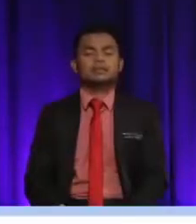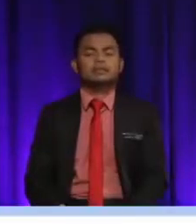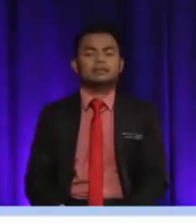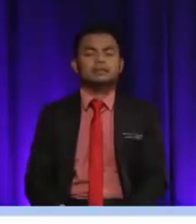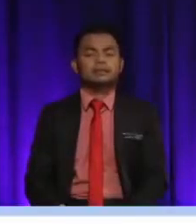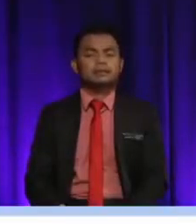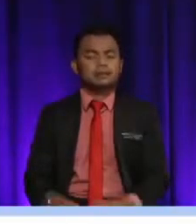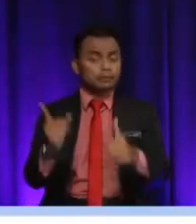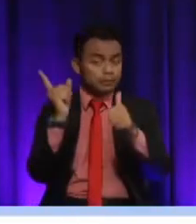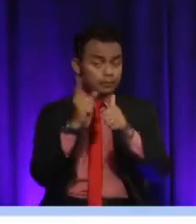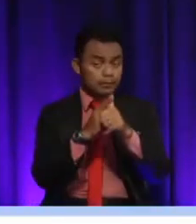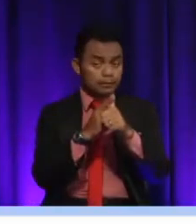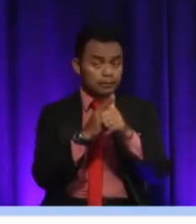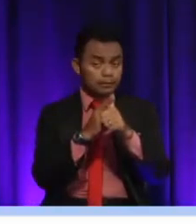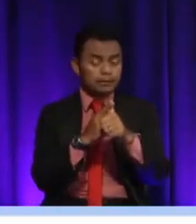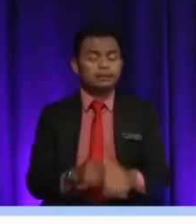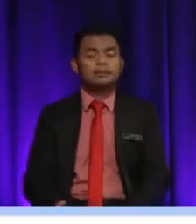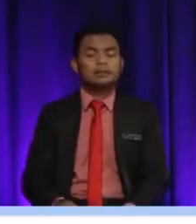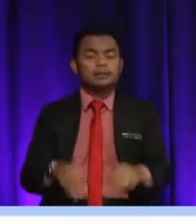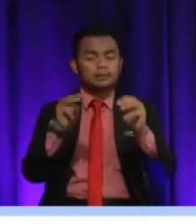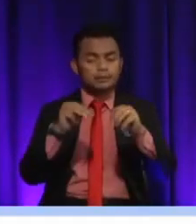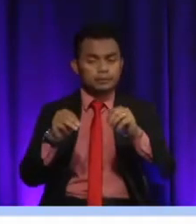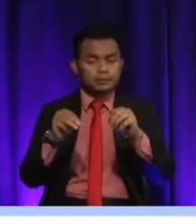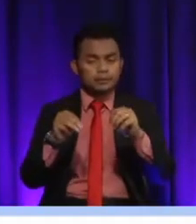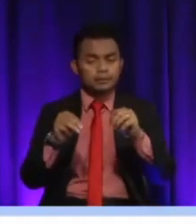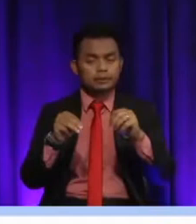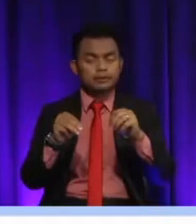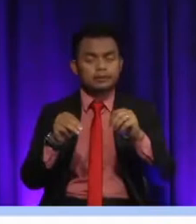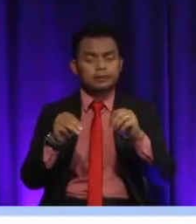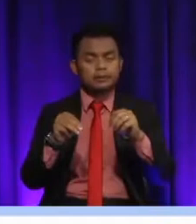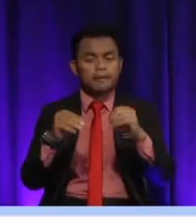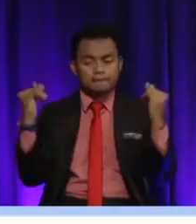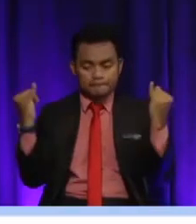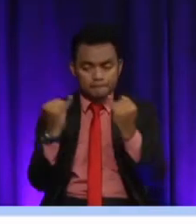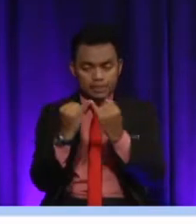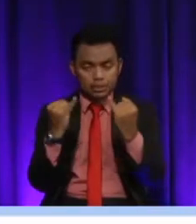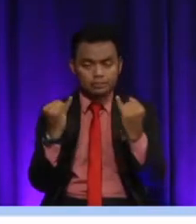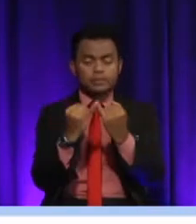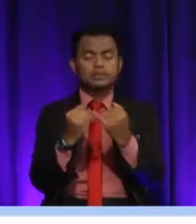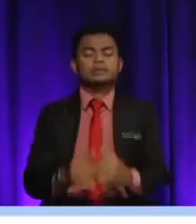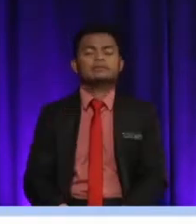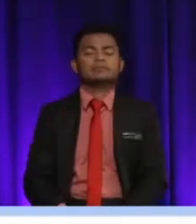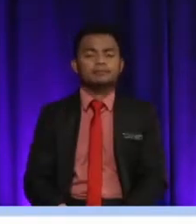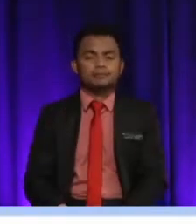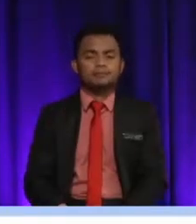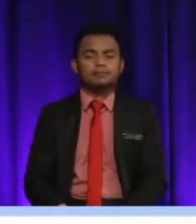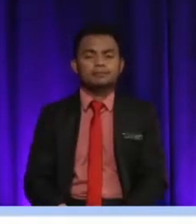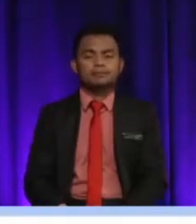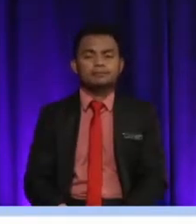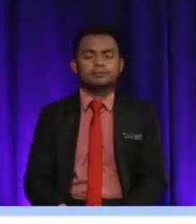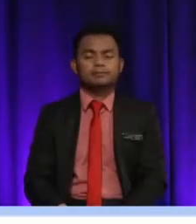statements, and it's the pupil's task to match the statements with the suitable paragraph over on the left-hand